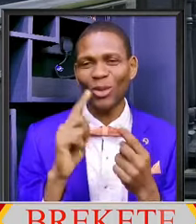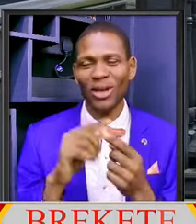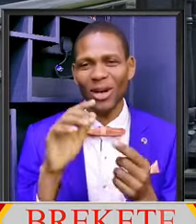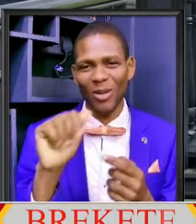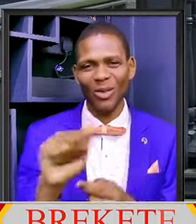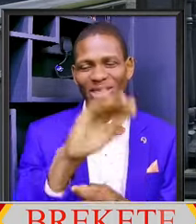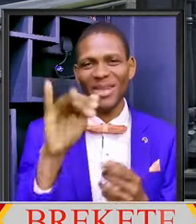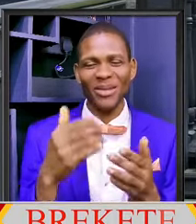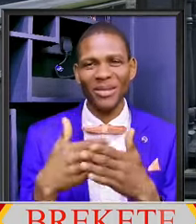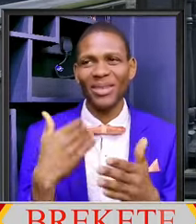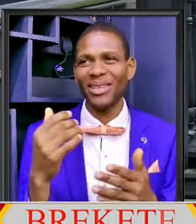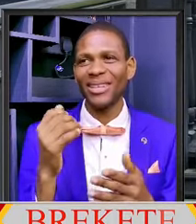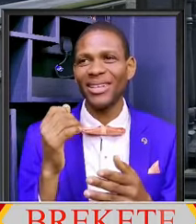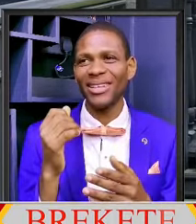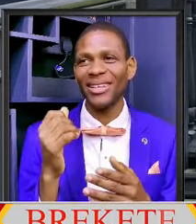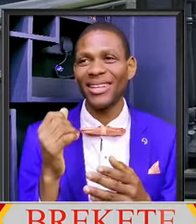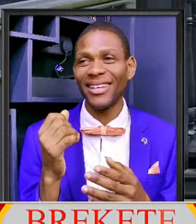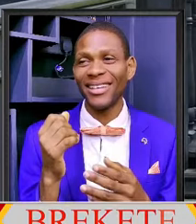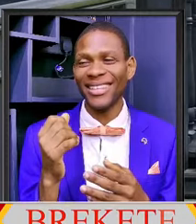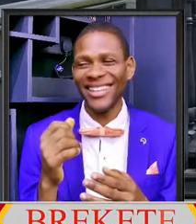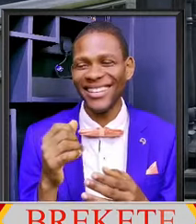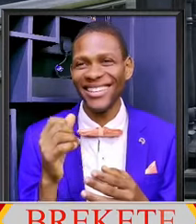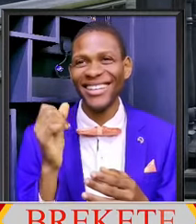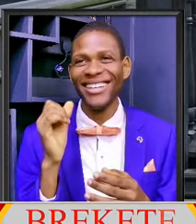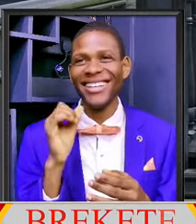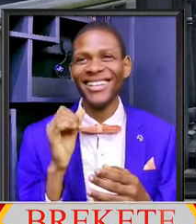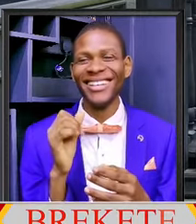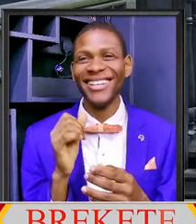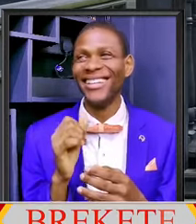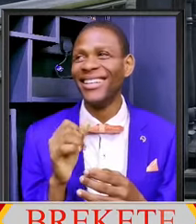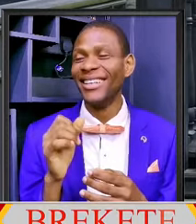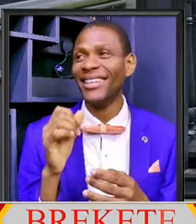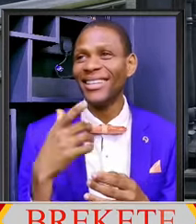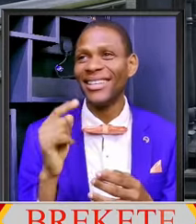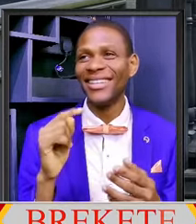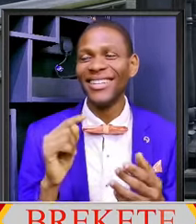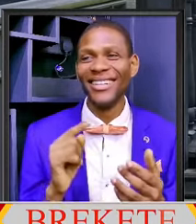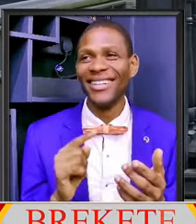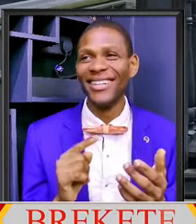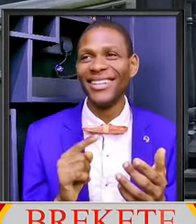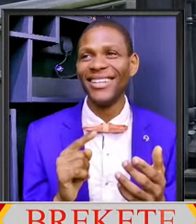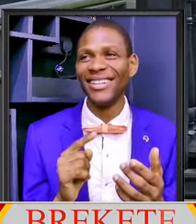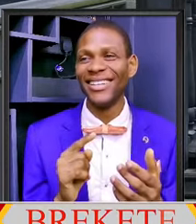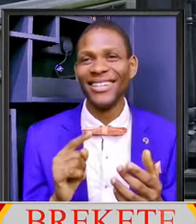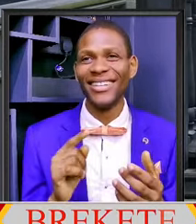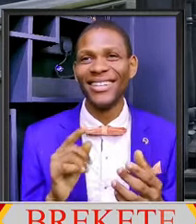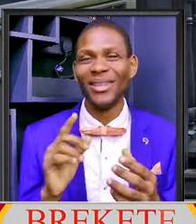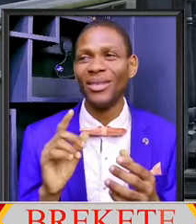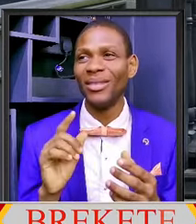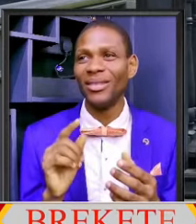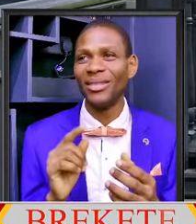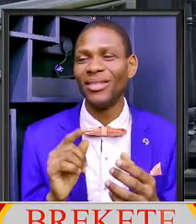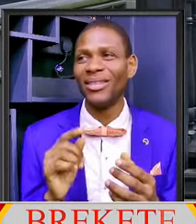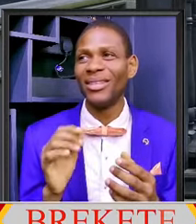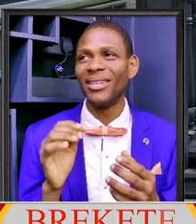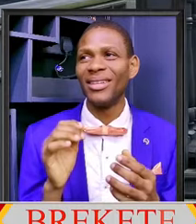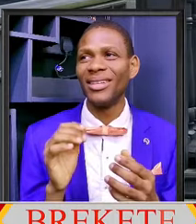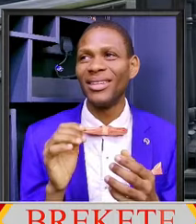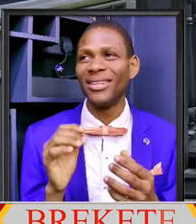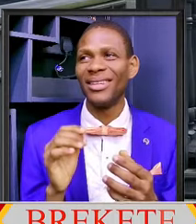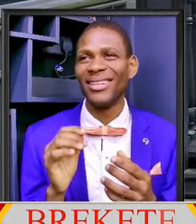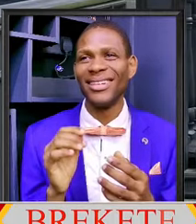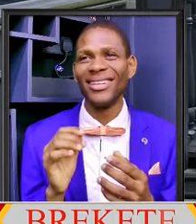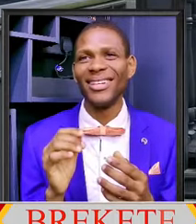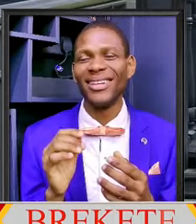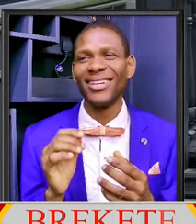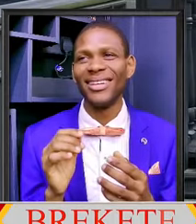I don't know Abuja. She's the only one that knows Abuja. So the first day we came, there was no place for us to sleep. I don't know